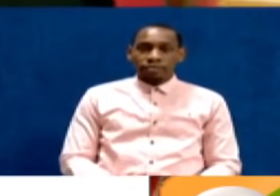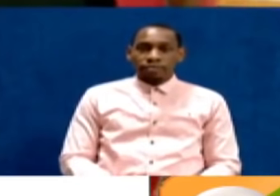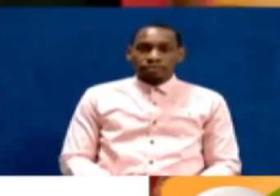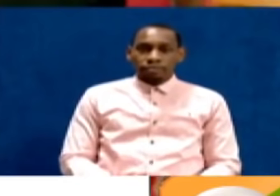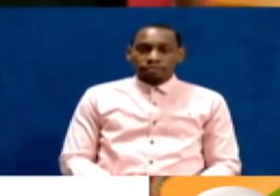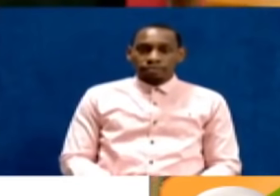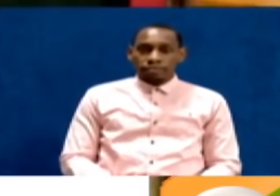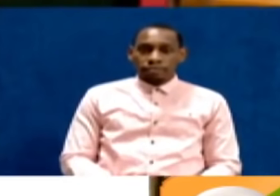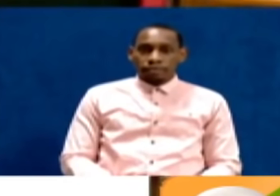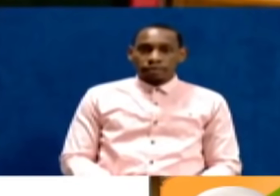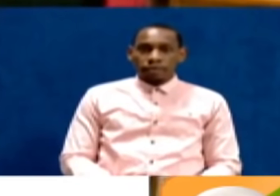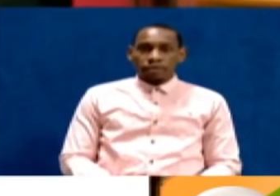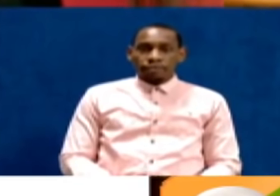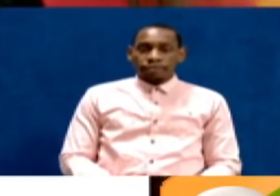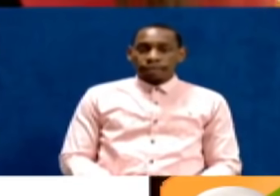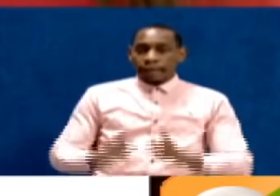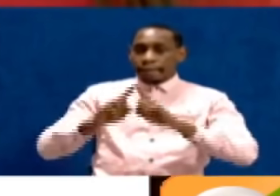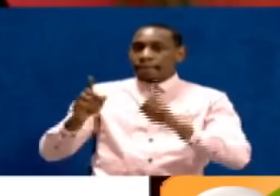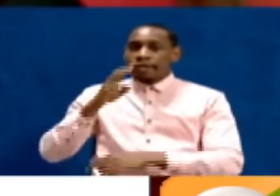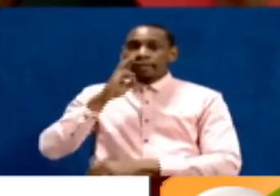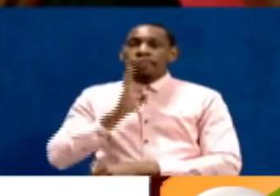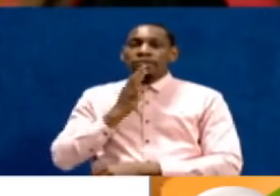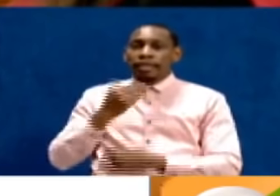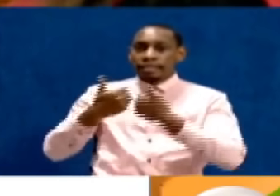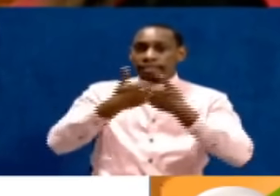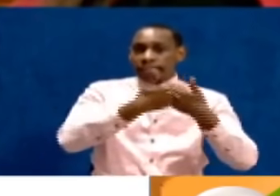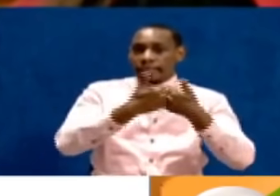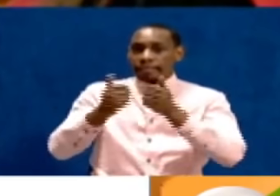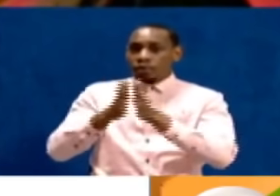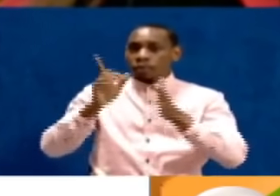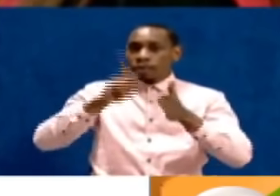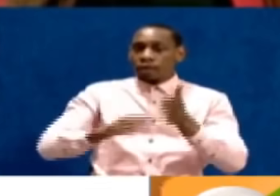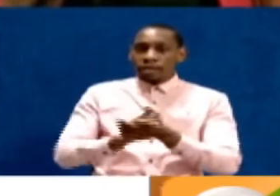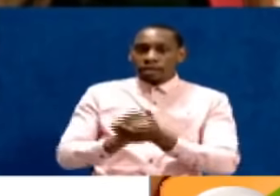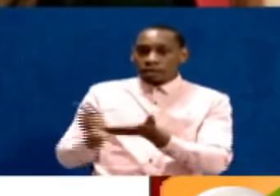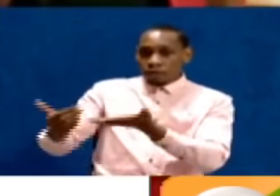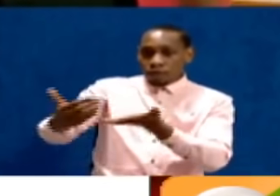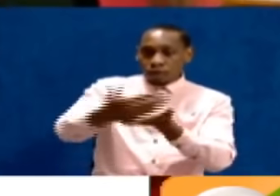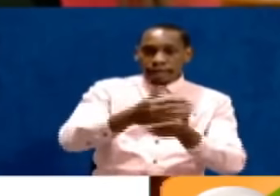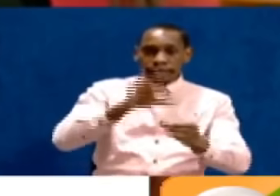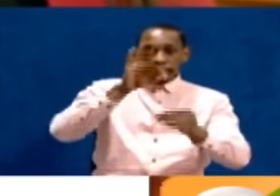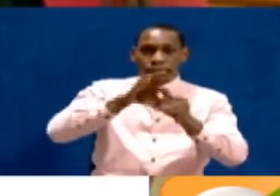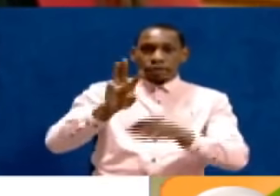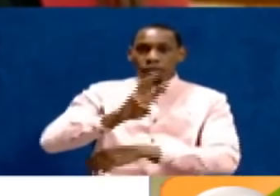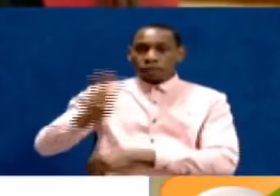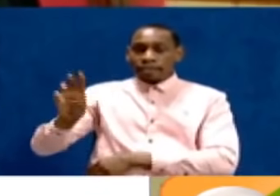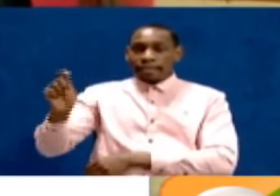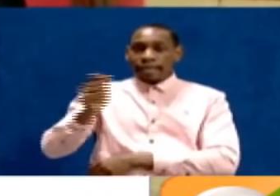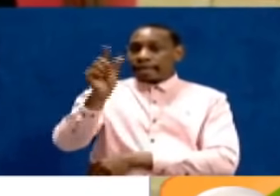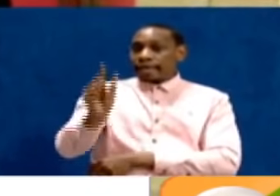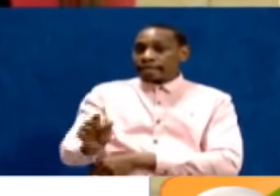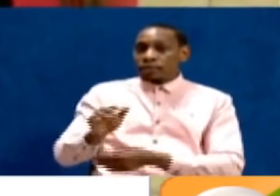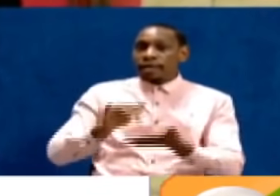is a leader. But Mudavadi's major struggle has been to consolidate the vote-rich Western Kenya